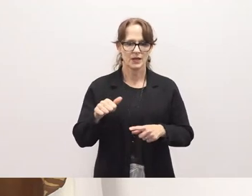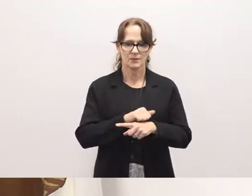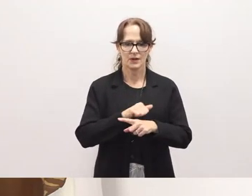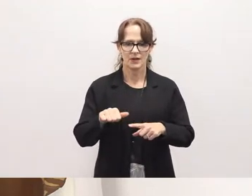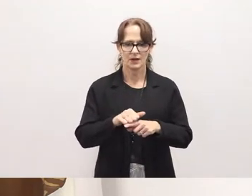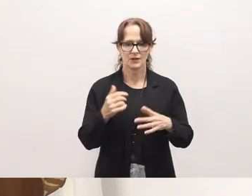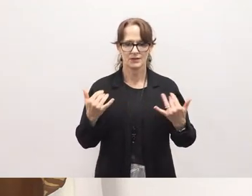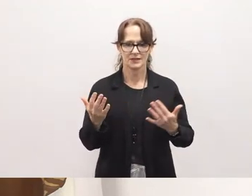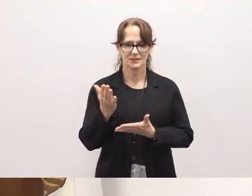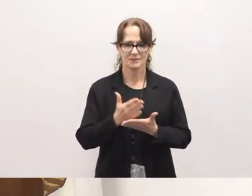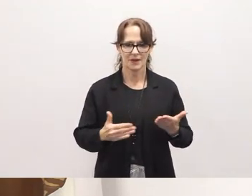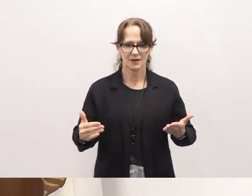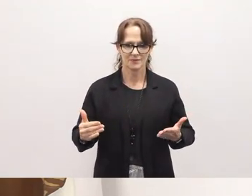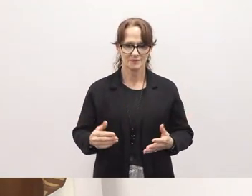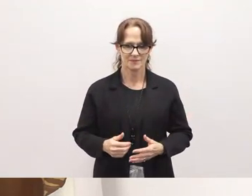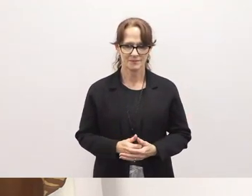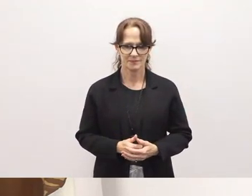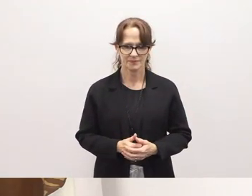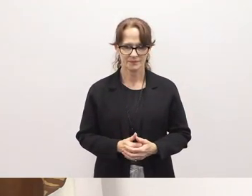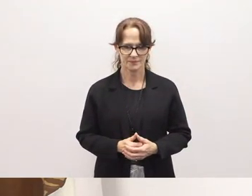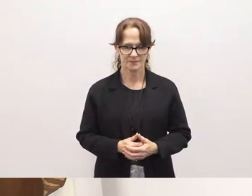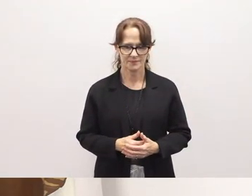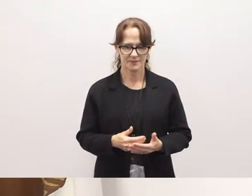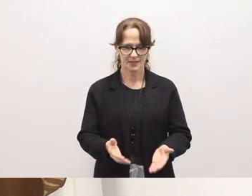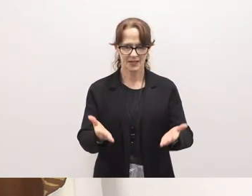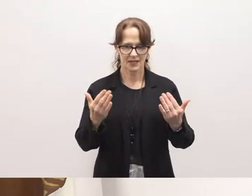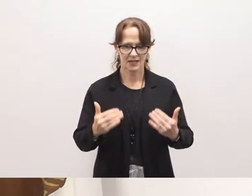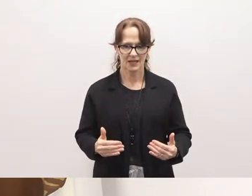part. So next,